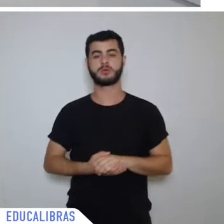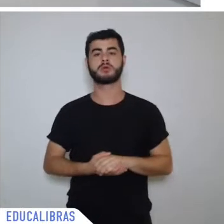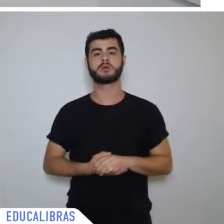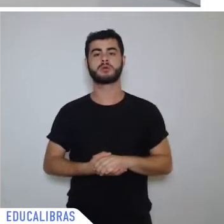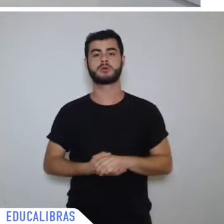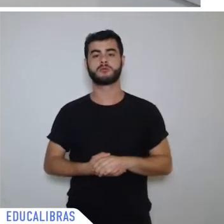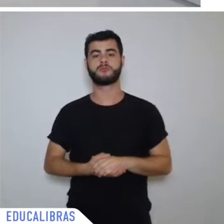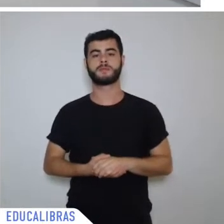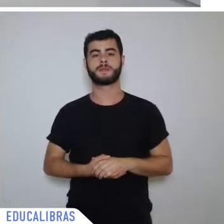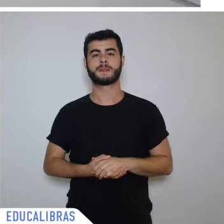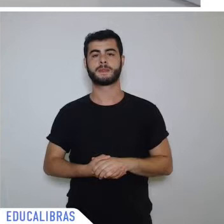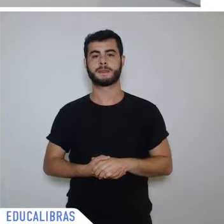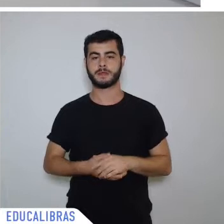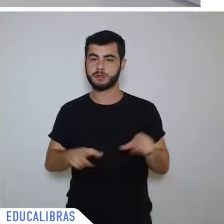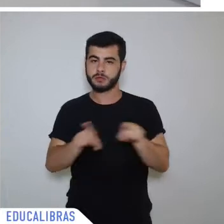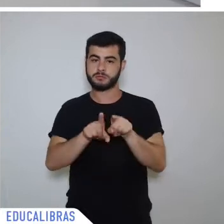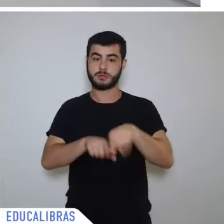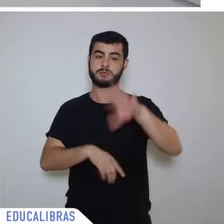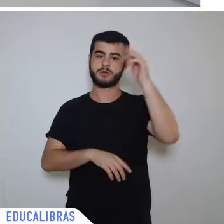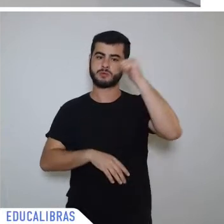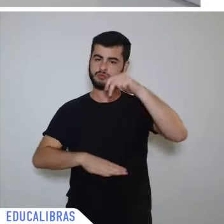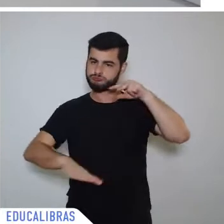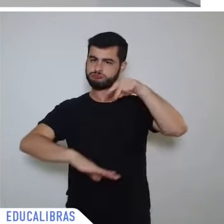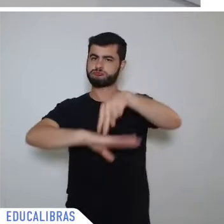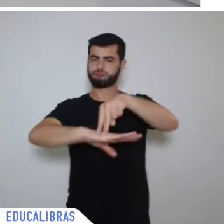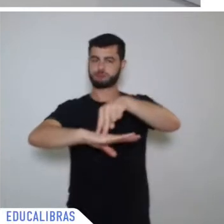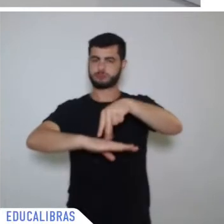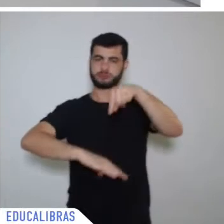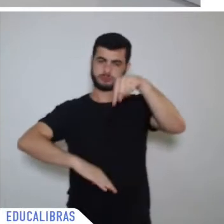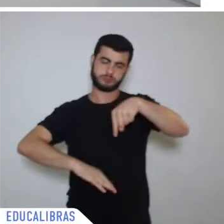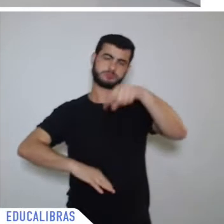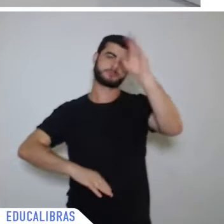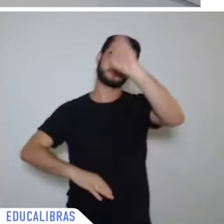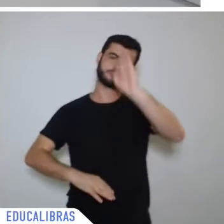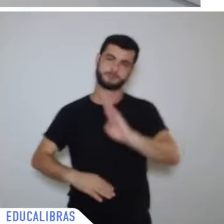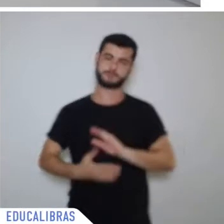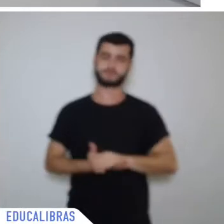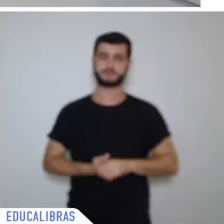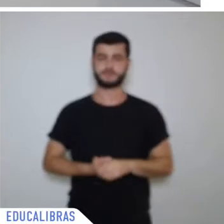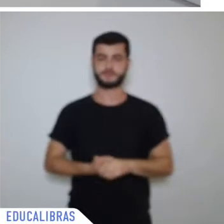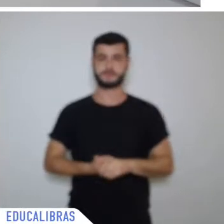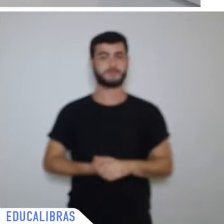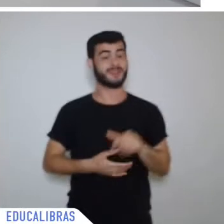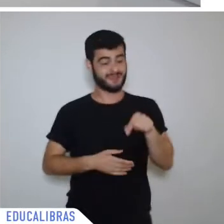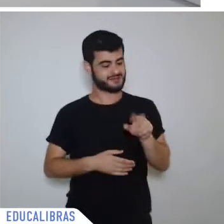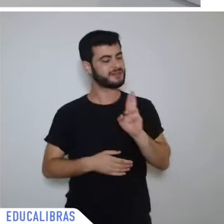who has ordered this murder, and we want a response from Brazil.